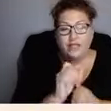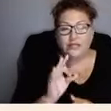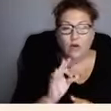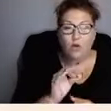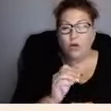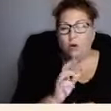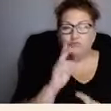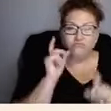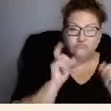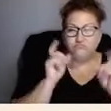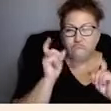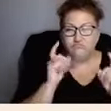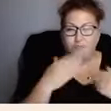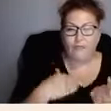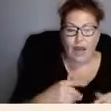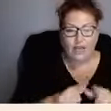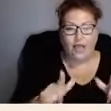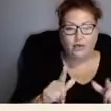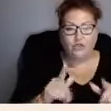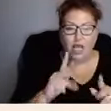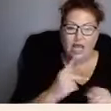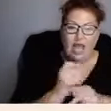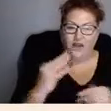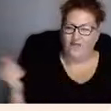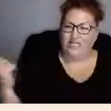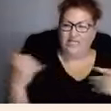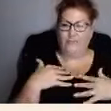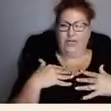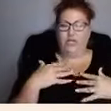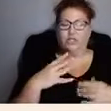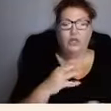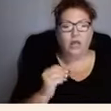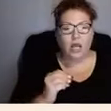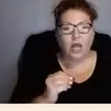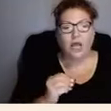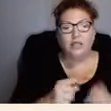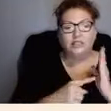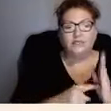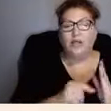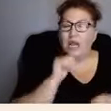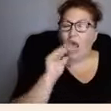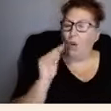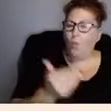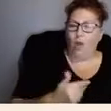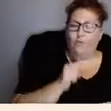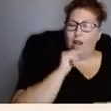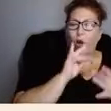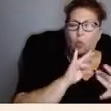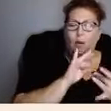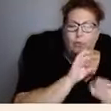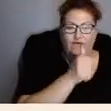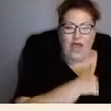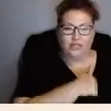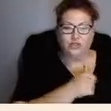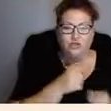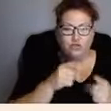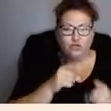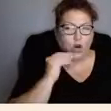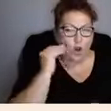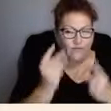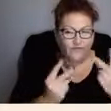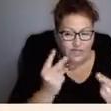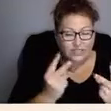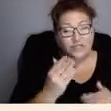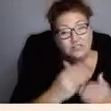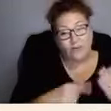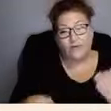as a form of intimidation, and unfortunately displaying an unwelcome, uncooperative attitude during home visits. Some of you may have experienced